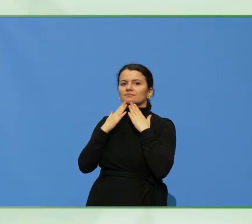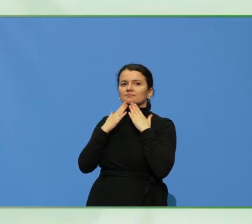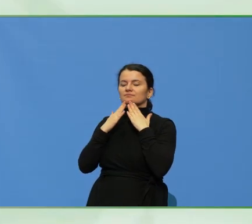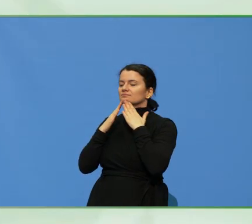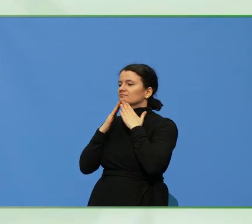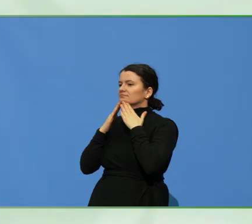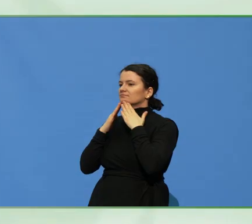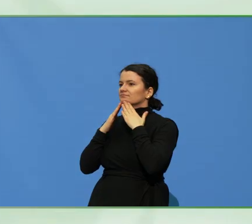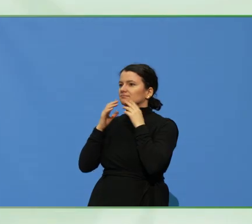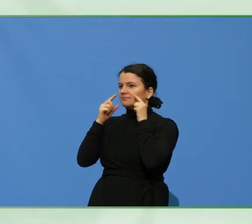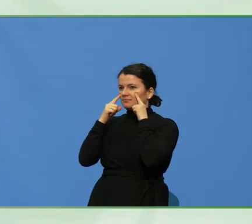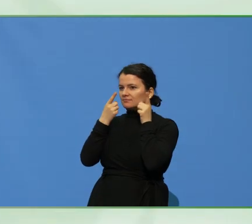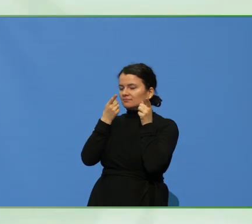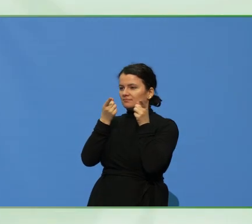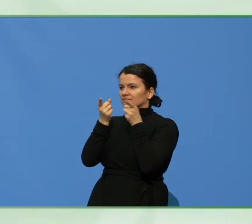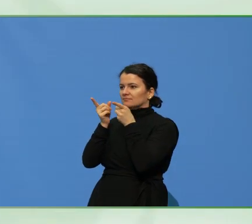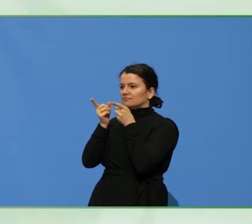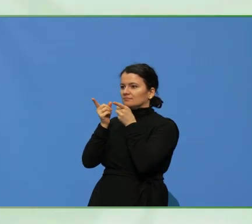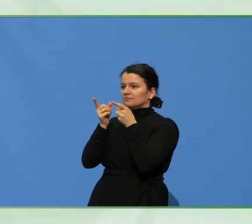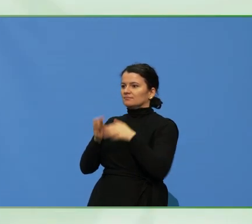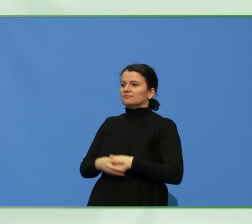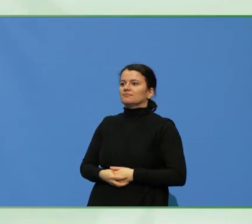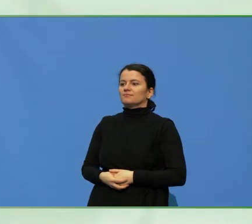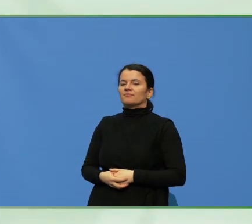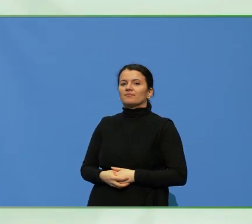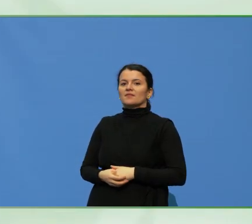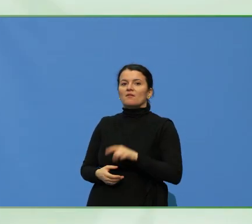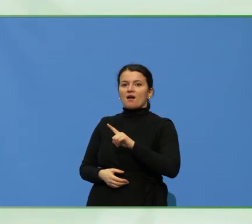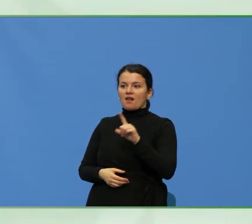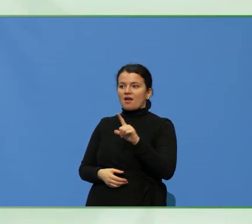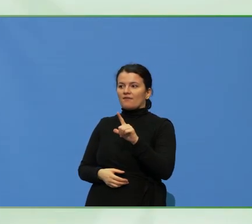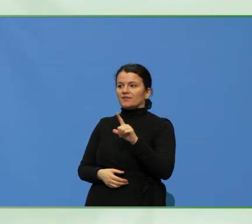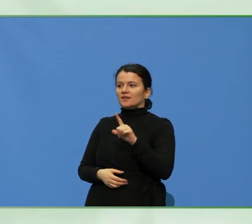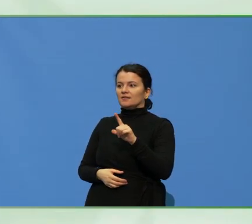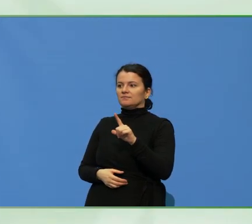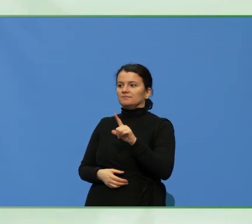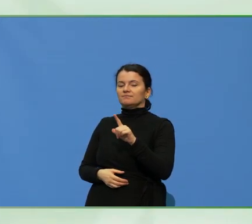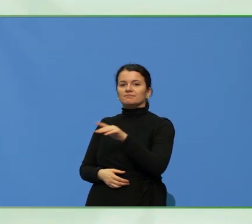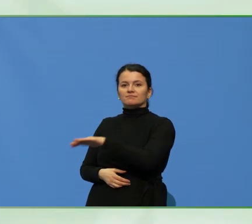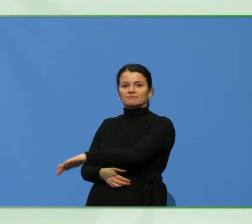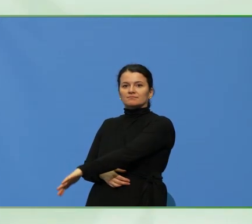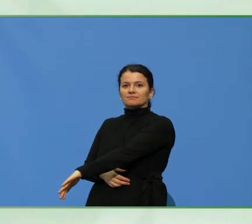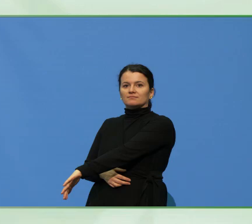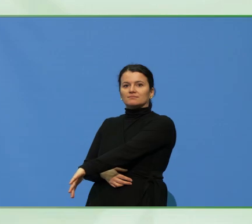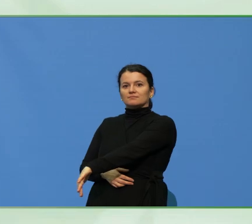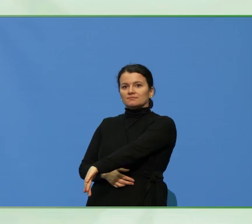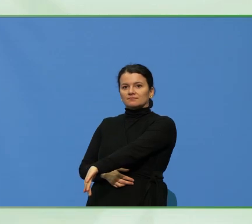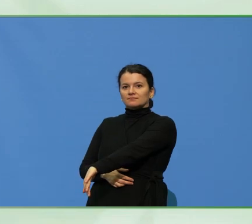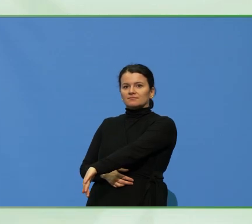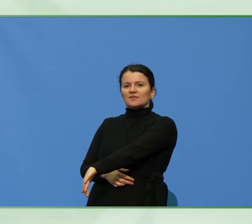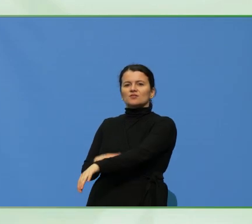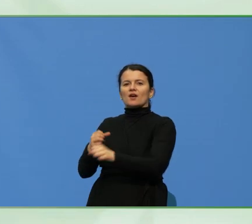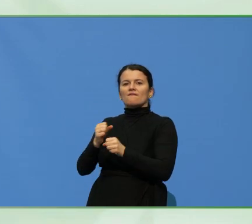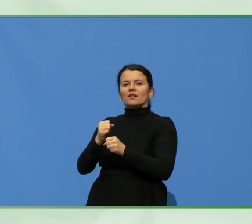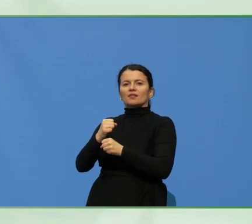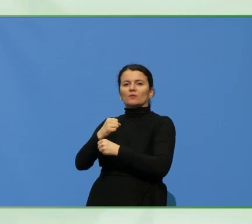can follow. And we're going to take that left hand to the outside of the right leg and just help us get into that twist just a little bit more. So